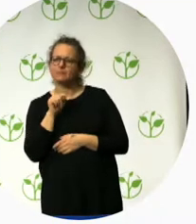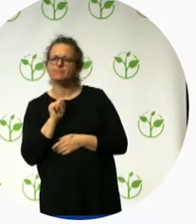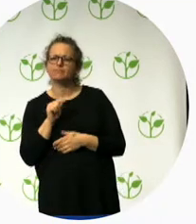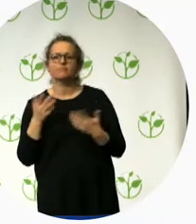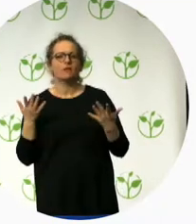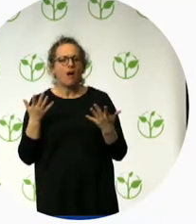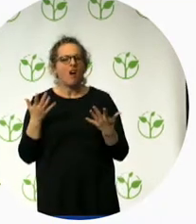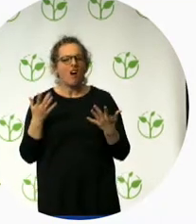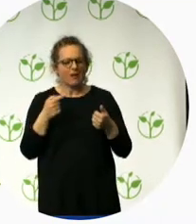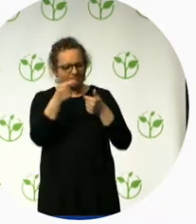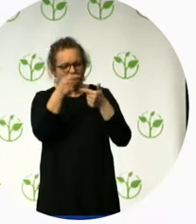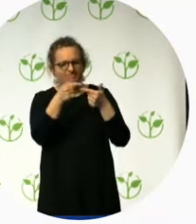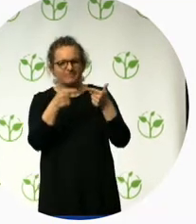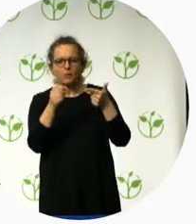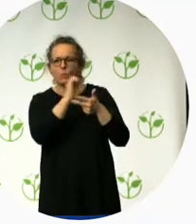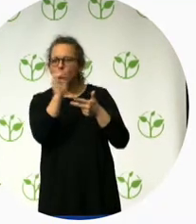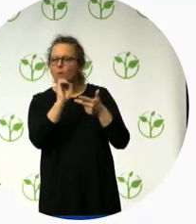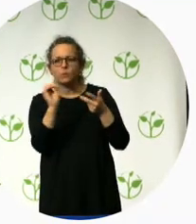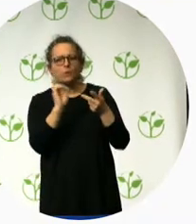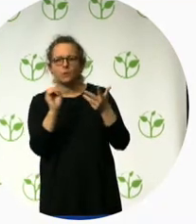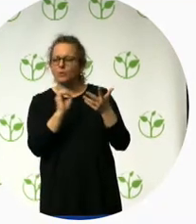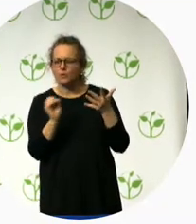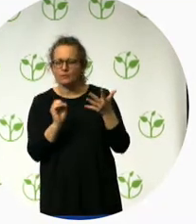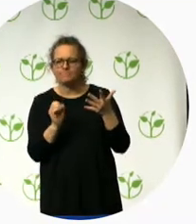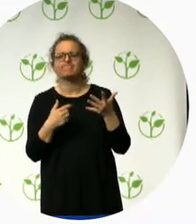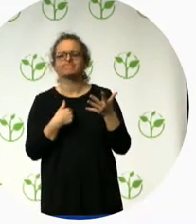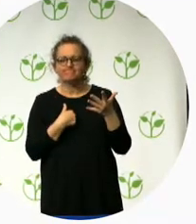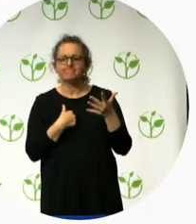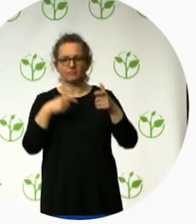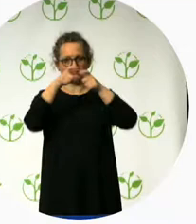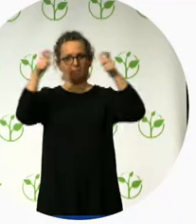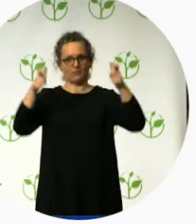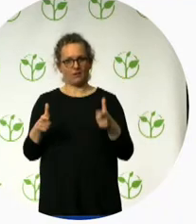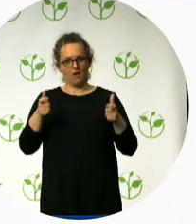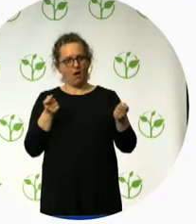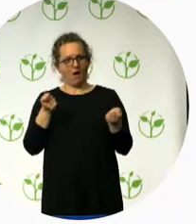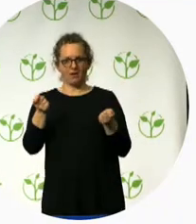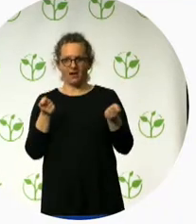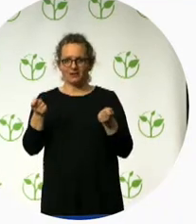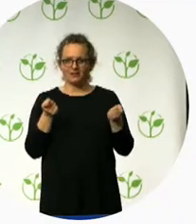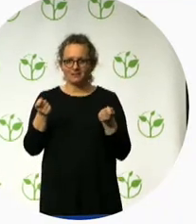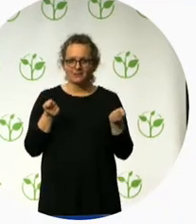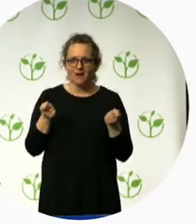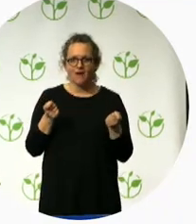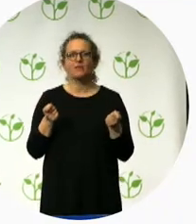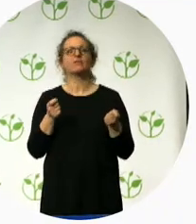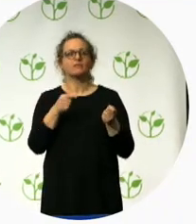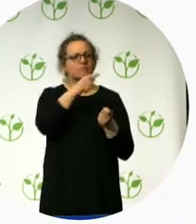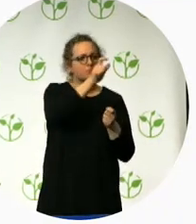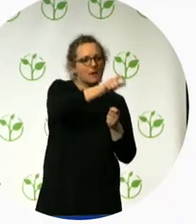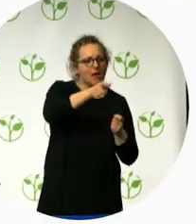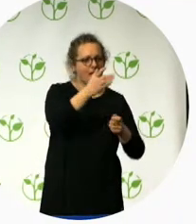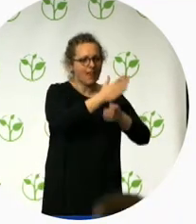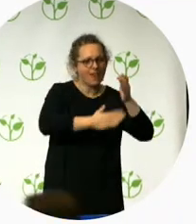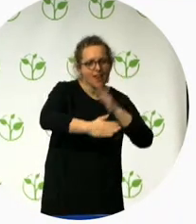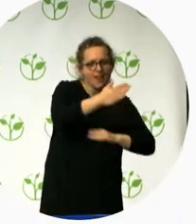to persons with disabilities and mainstream development organizations that were not